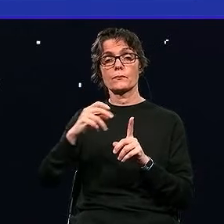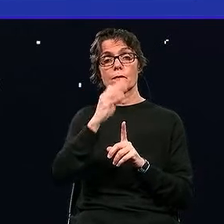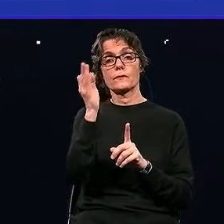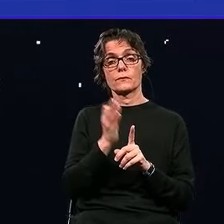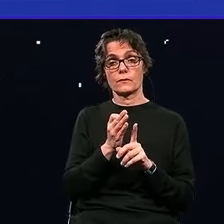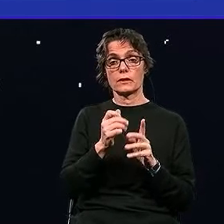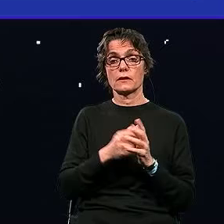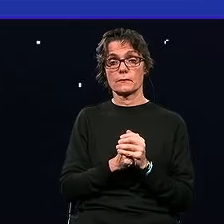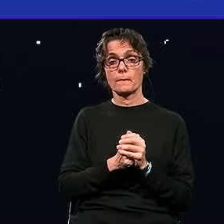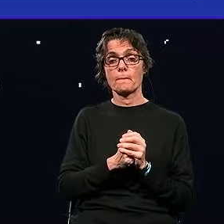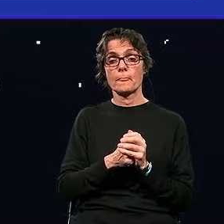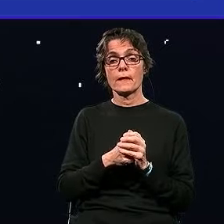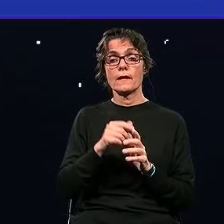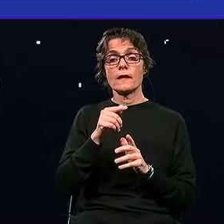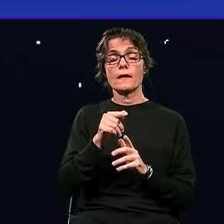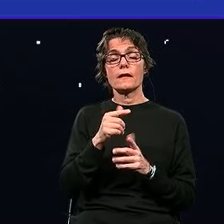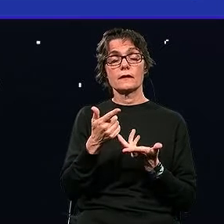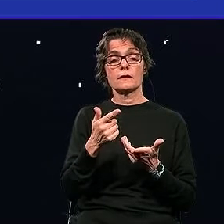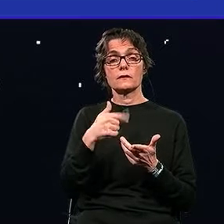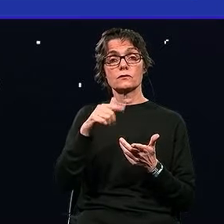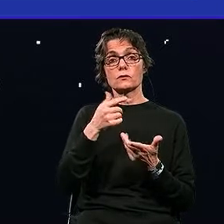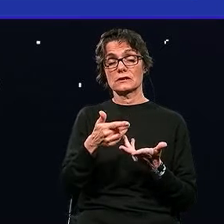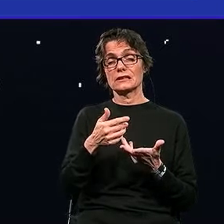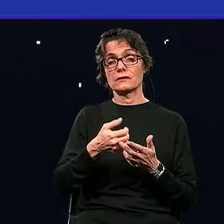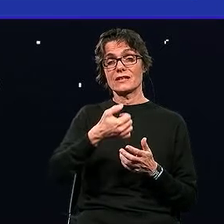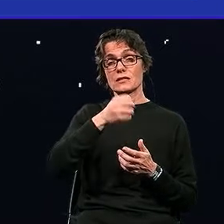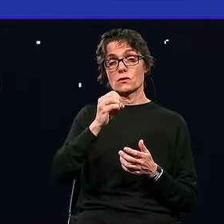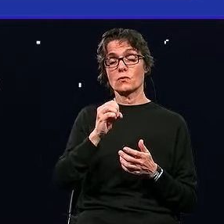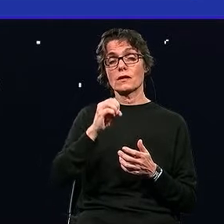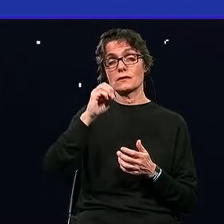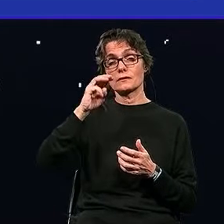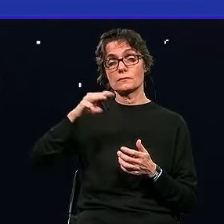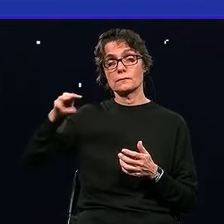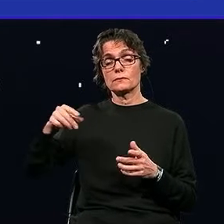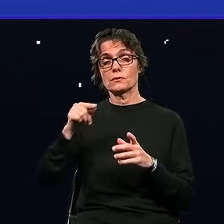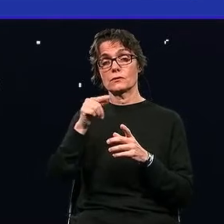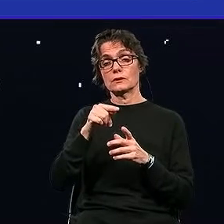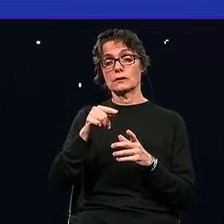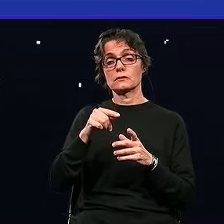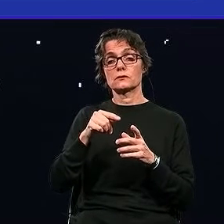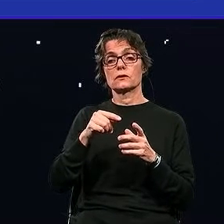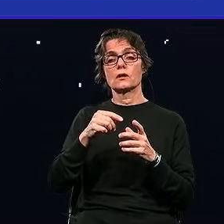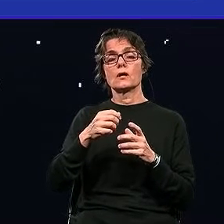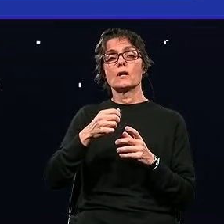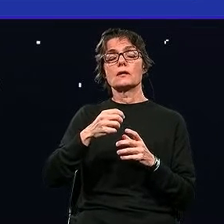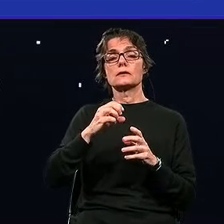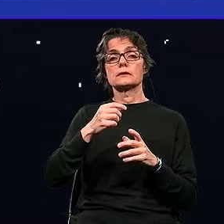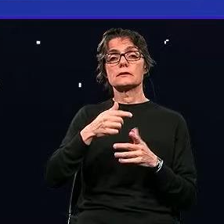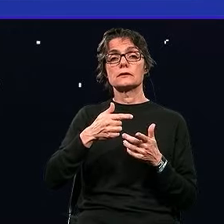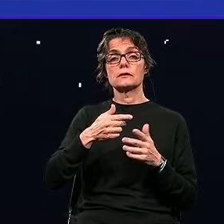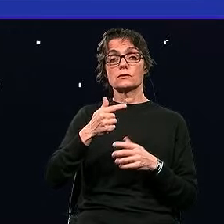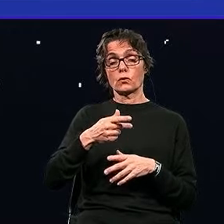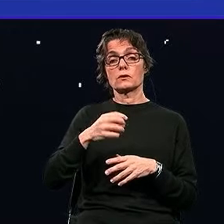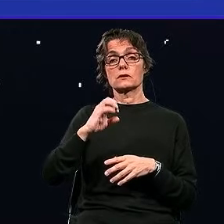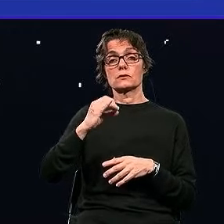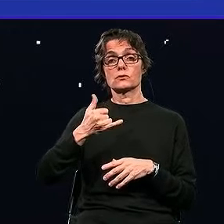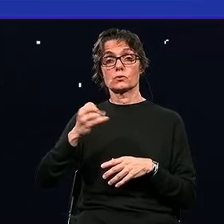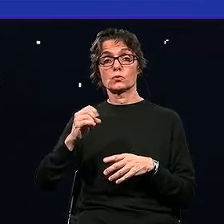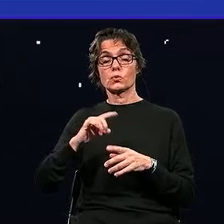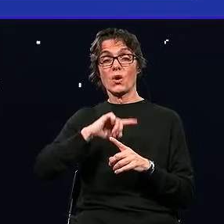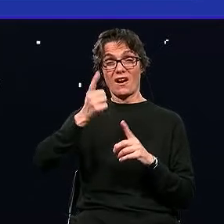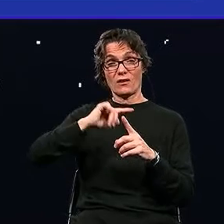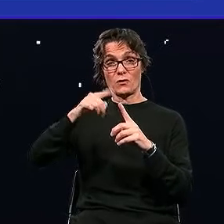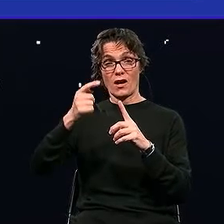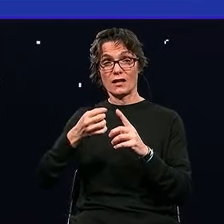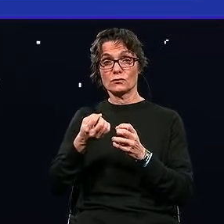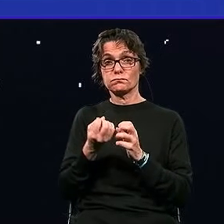the 50 billion number. So we talk about 50 billion tons of carbon dioxide equivalent going into the atmosphere every year.